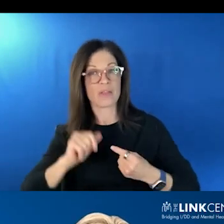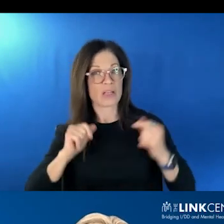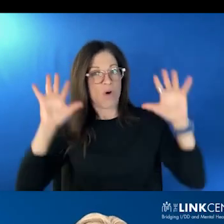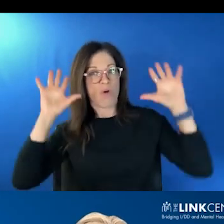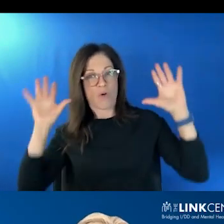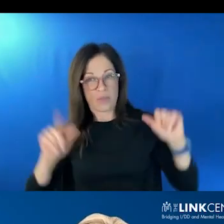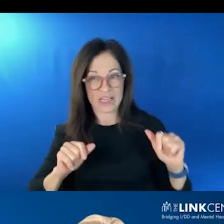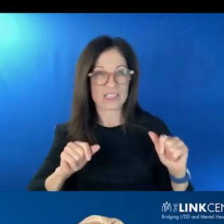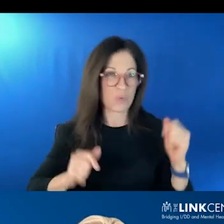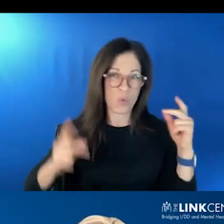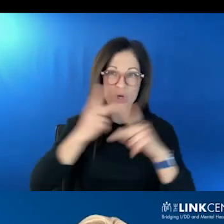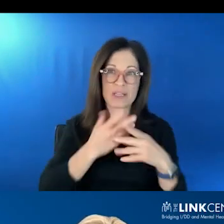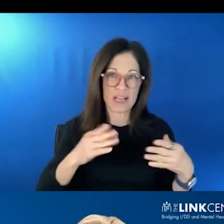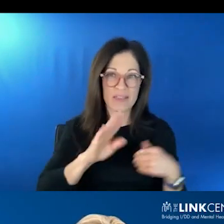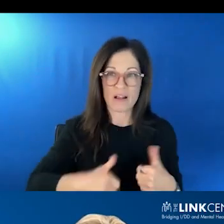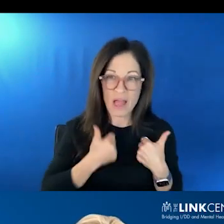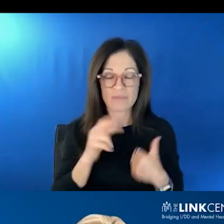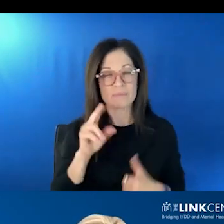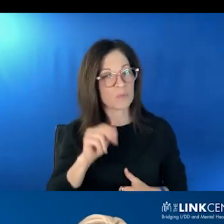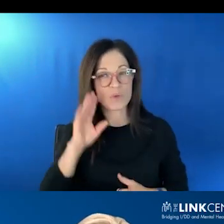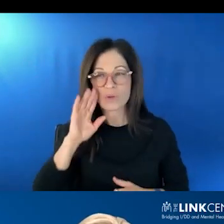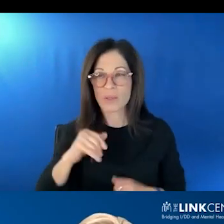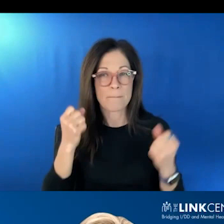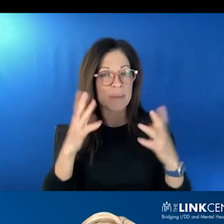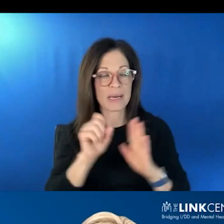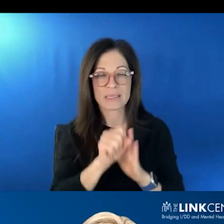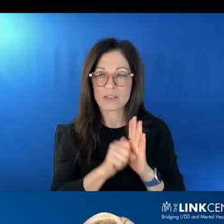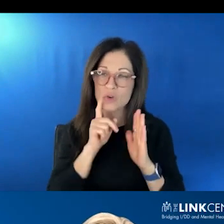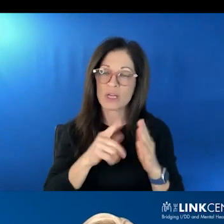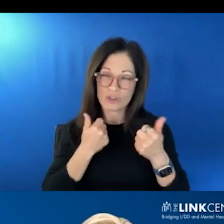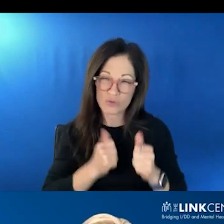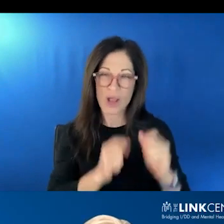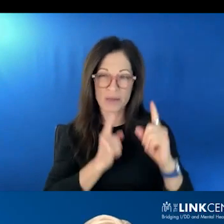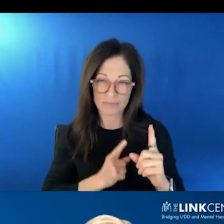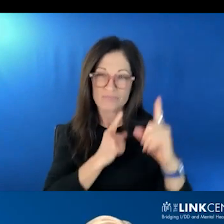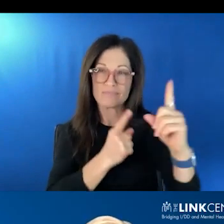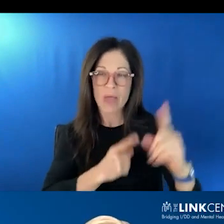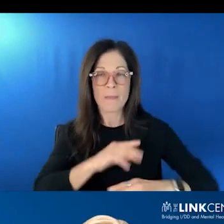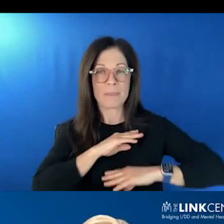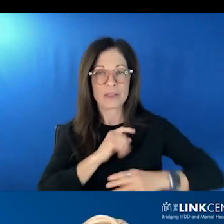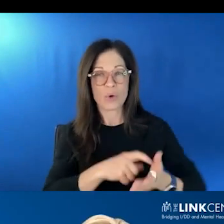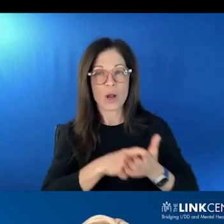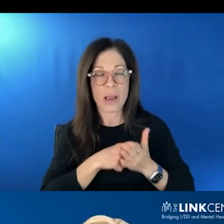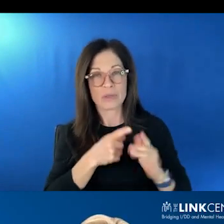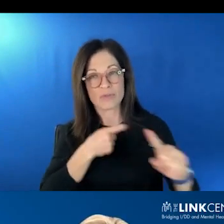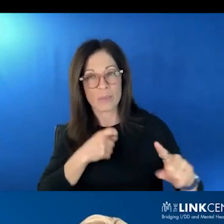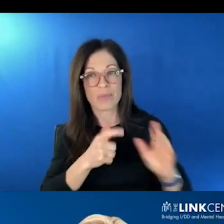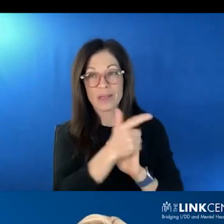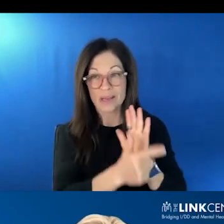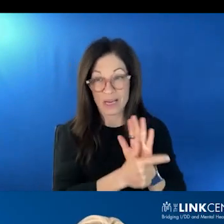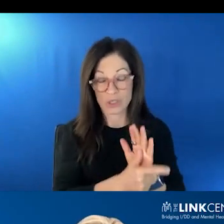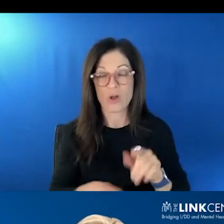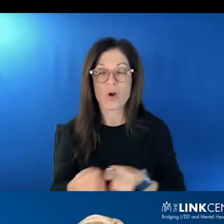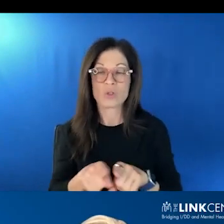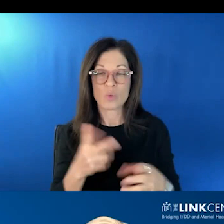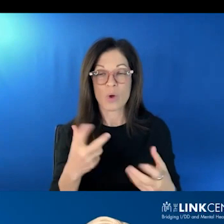life. We know that many states are really striving to meet the obligations that have come about by litigation and making